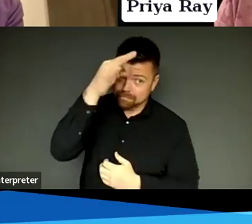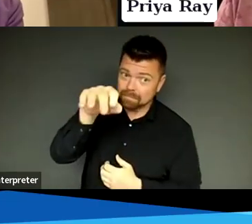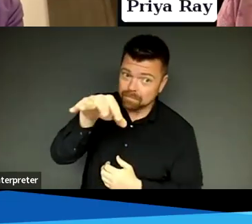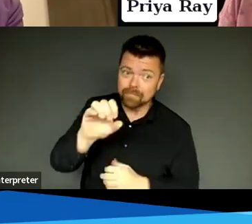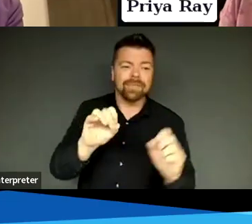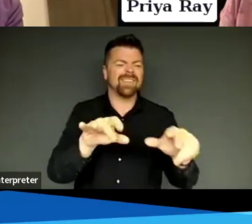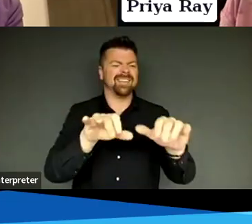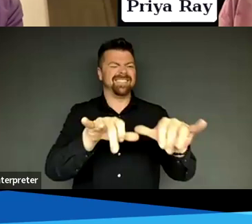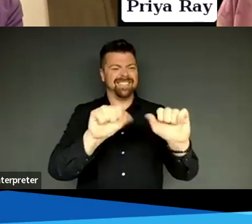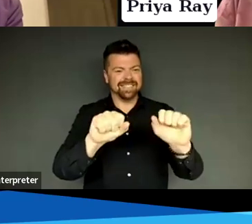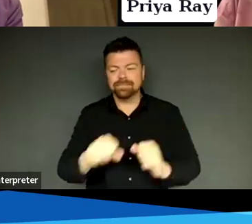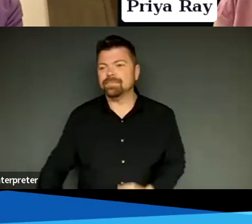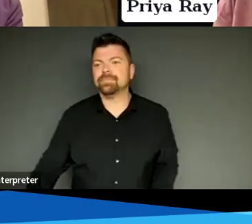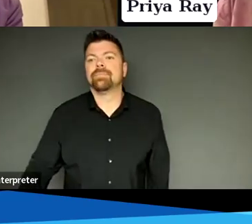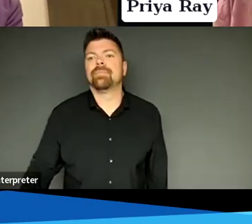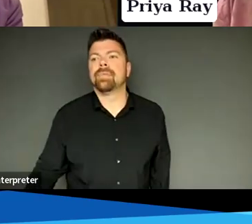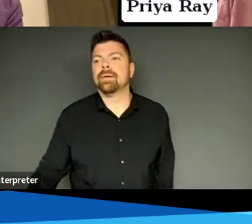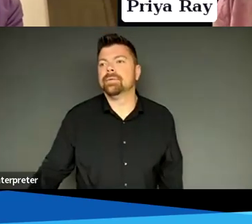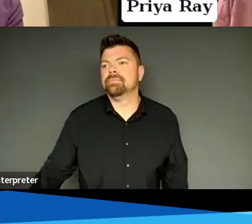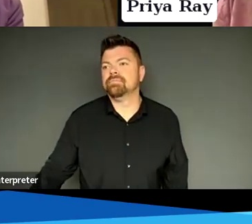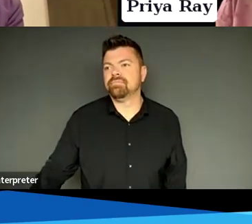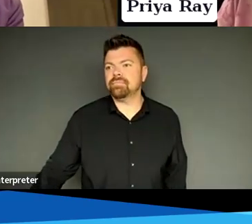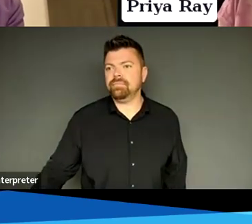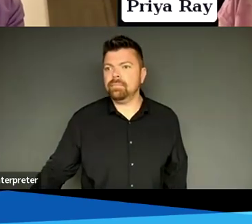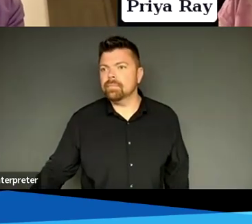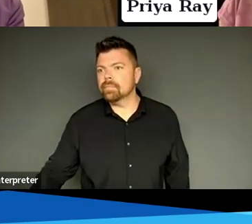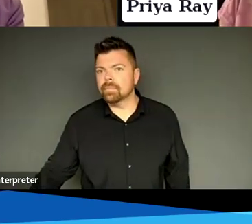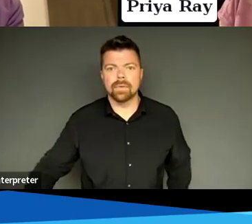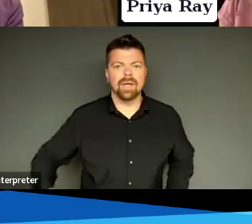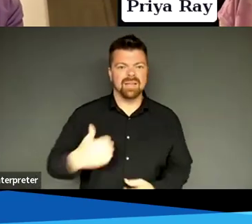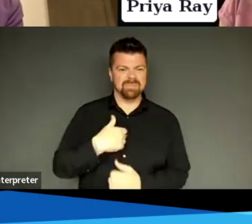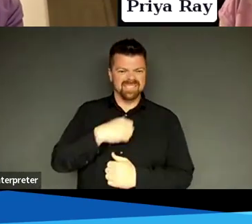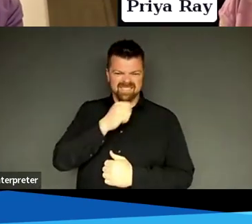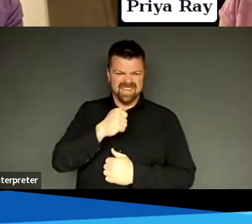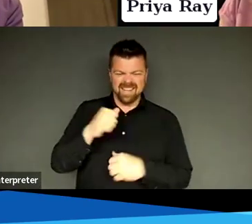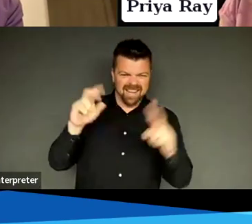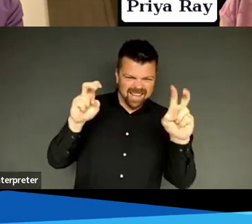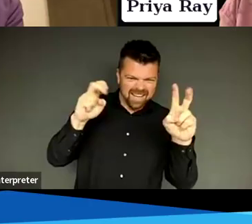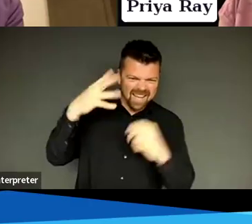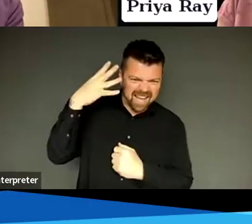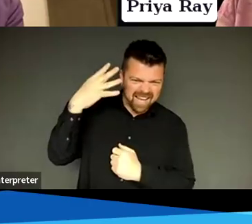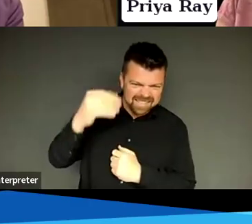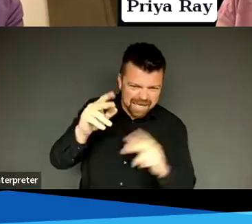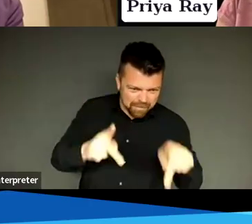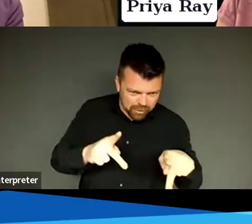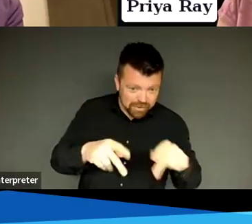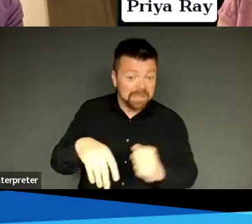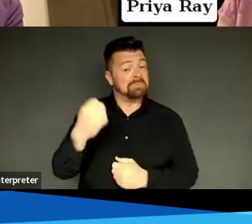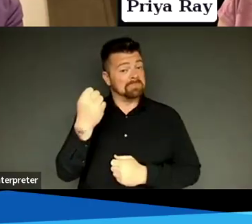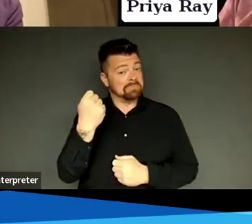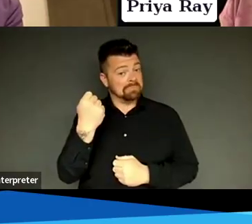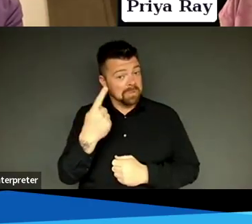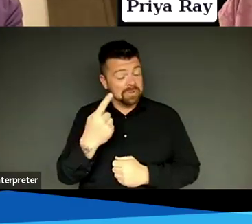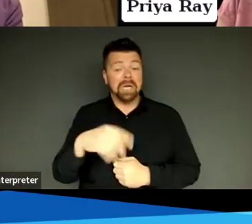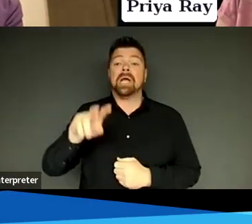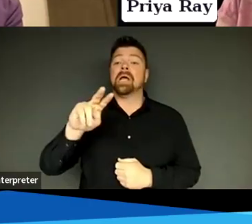Okay, yeah. So I'm not really an outdoorsy person, even though Asheville is like